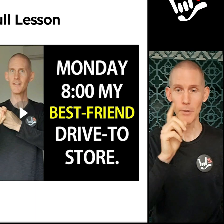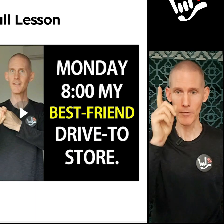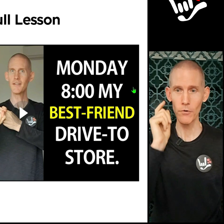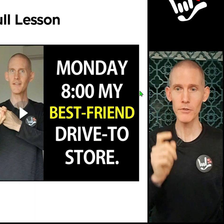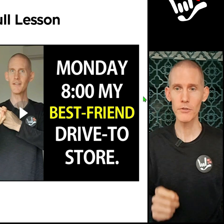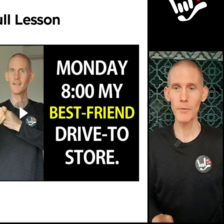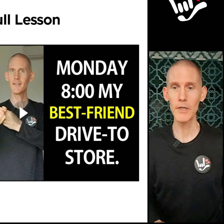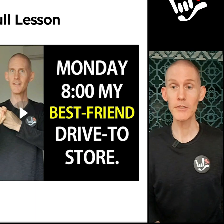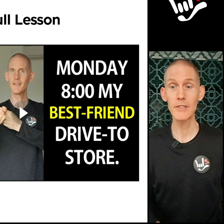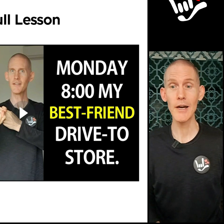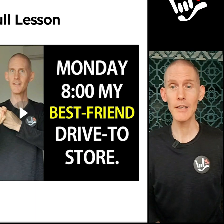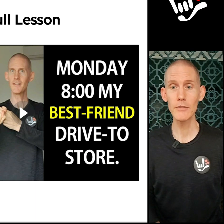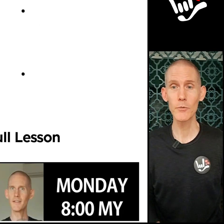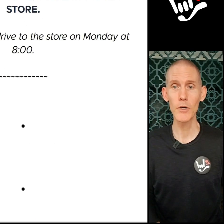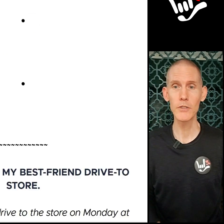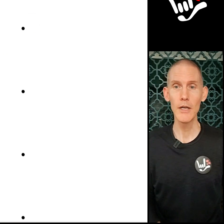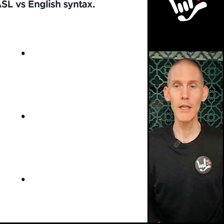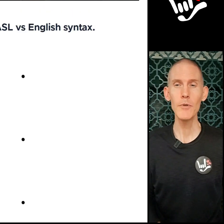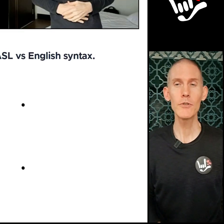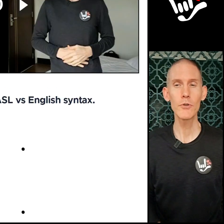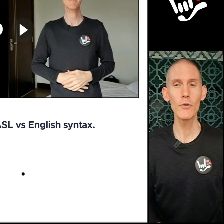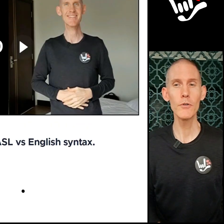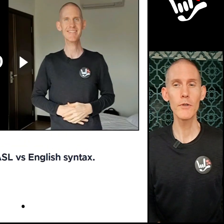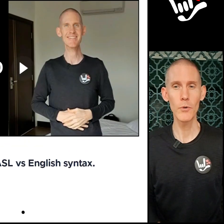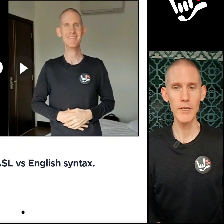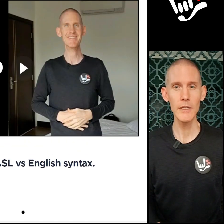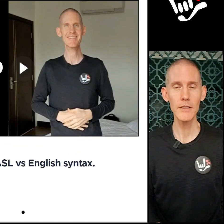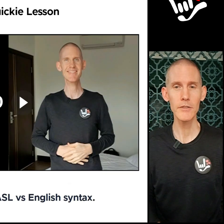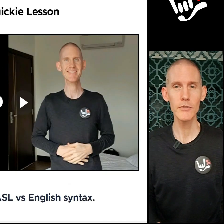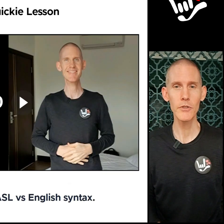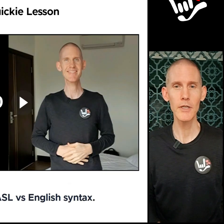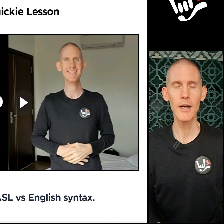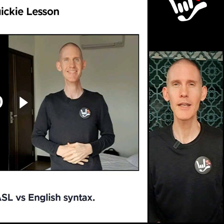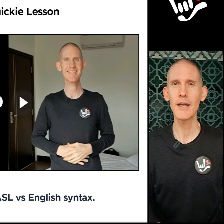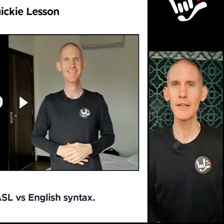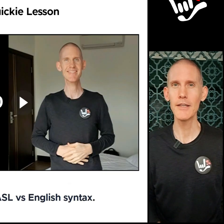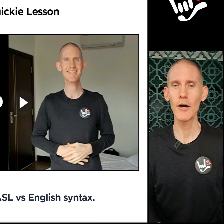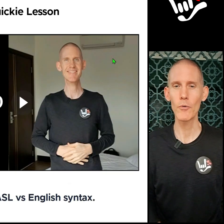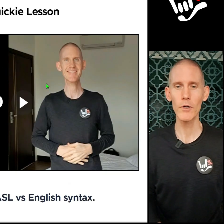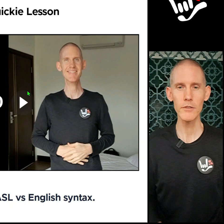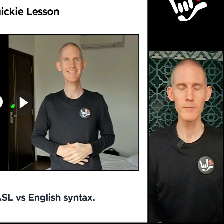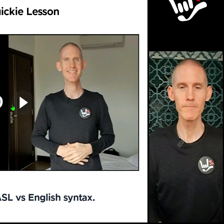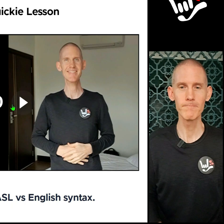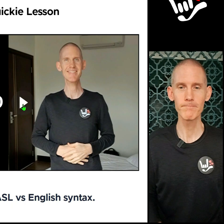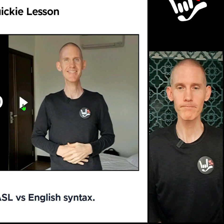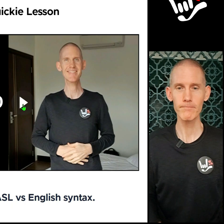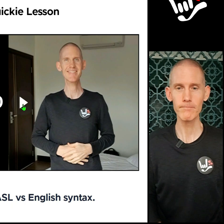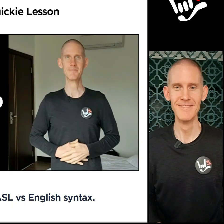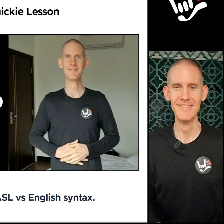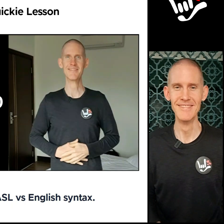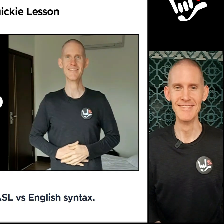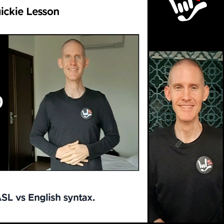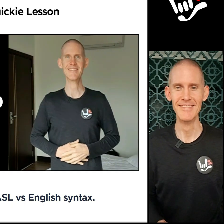details. But first, so I'm not just talking so much, let me show you the Quickie lesson so you can kind of get an idea how it works.